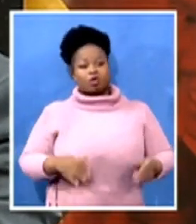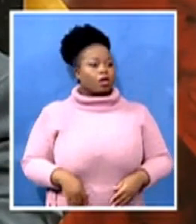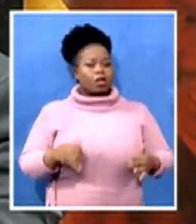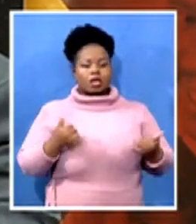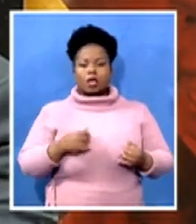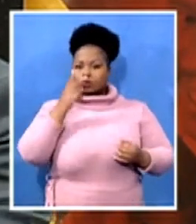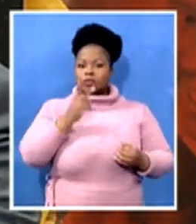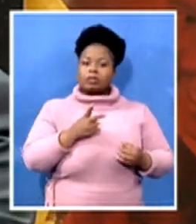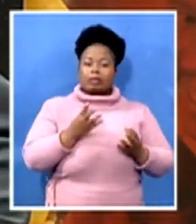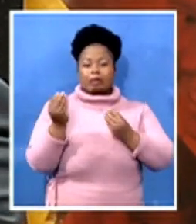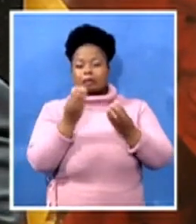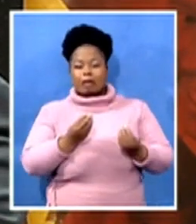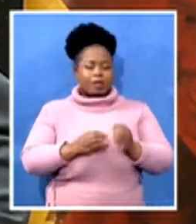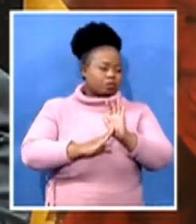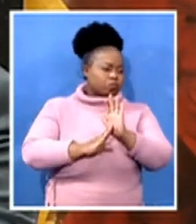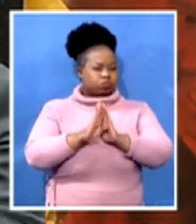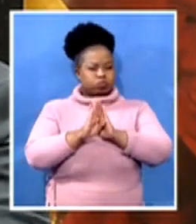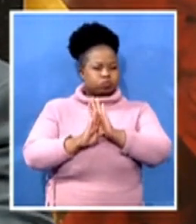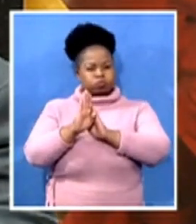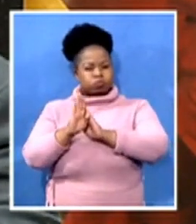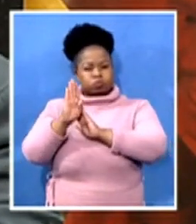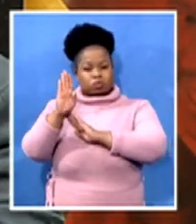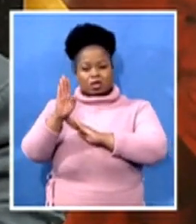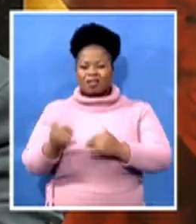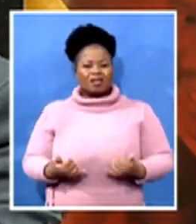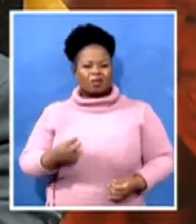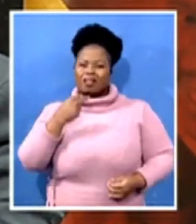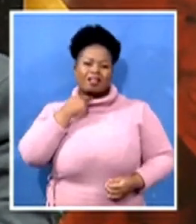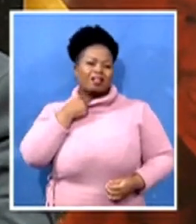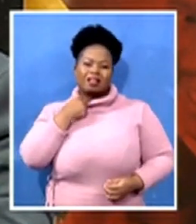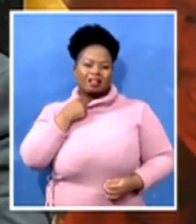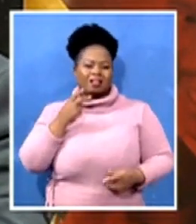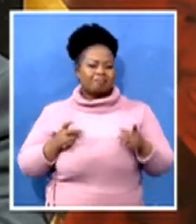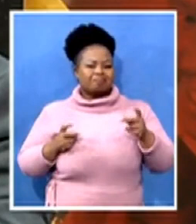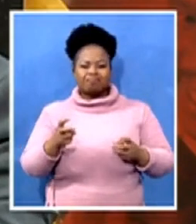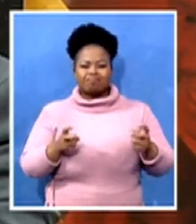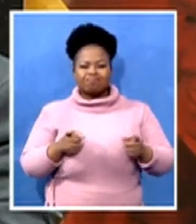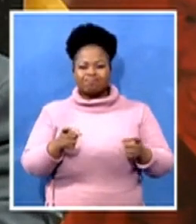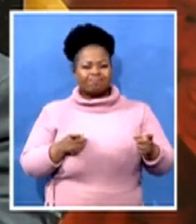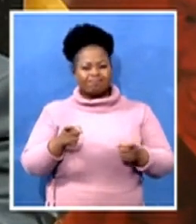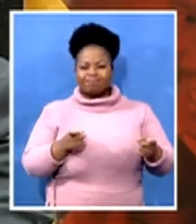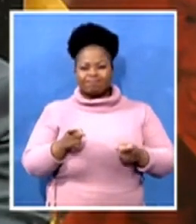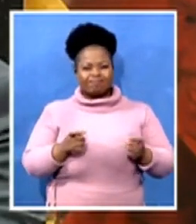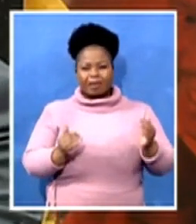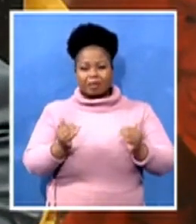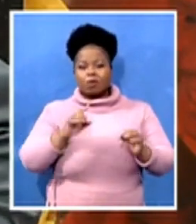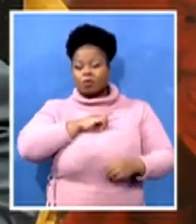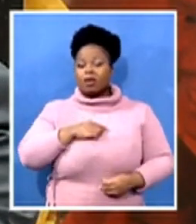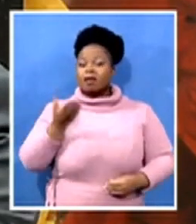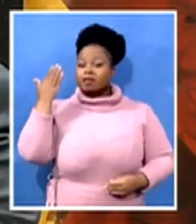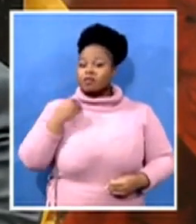ngalo, azuzukwazi izibhedlele esinazo zase-Eastern Cape ukumelana nale meko. Sasitshilo kwangaphambili into yokokuba